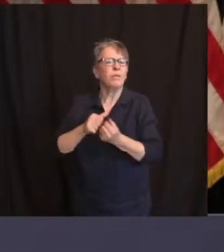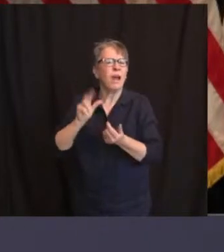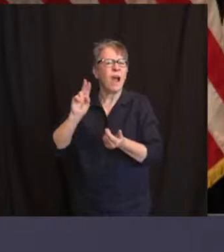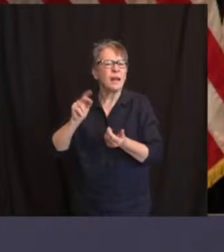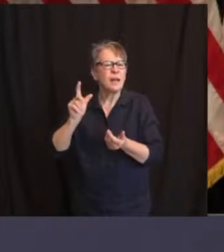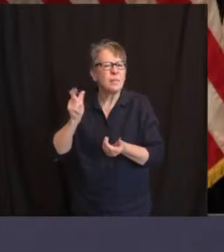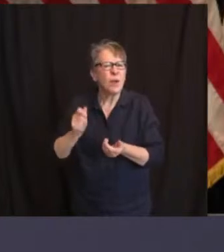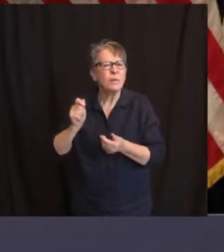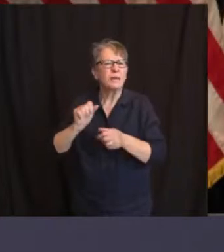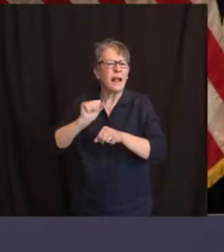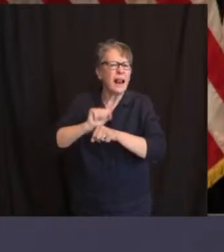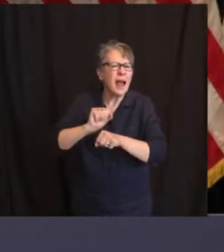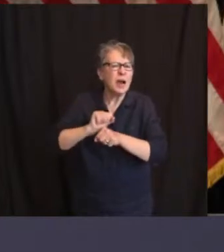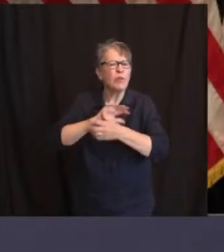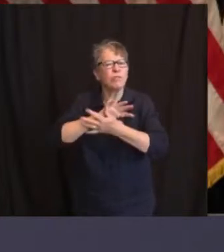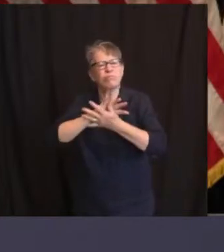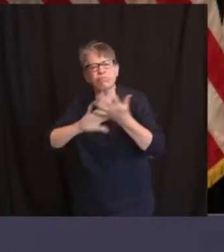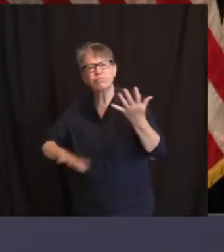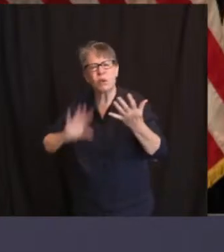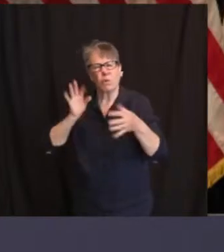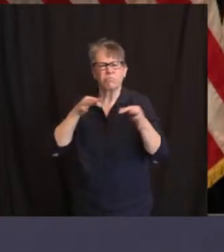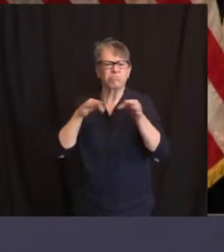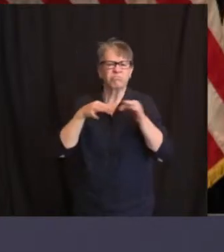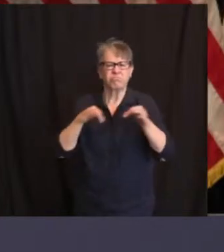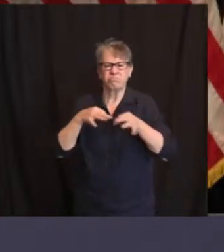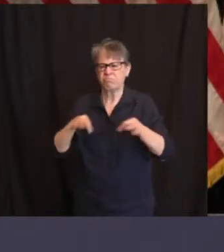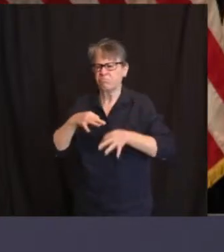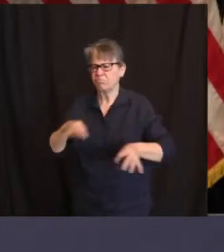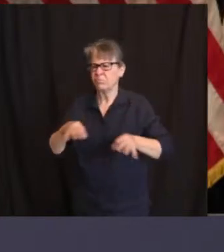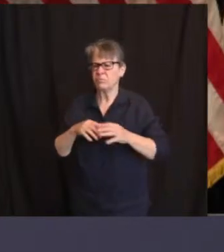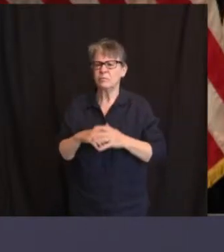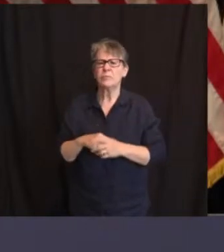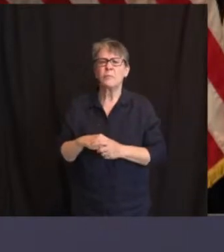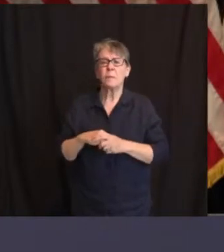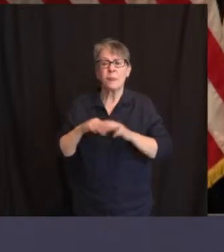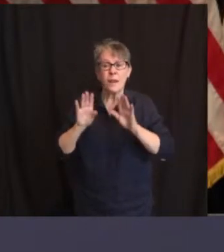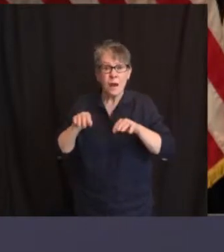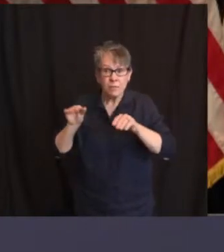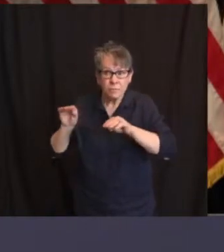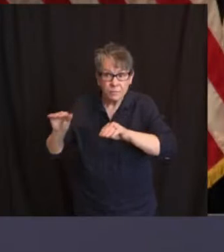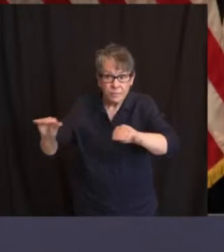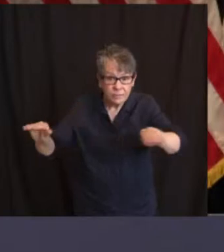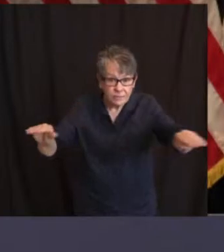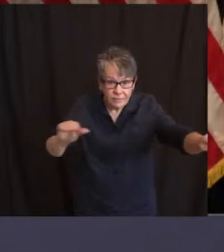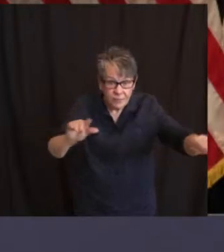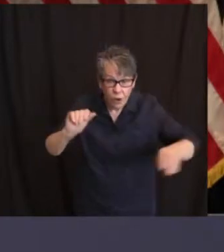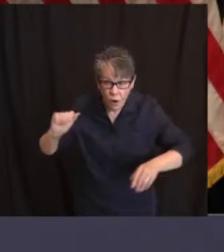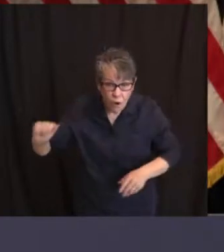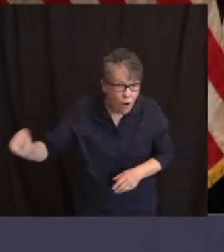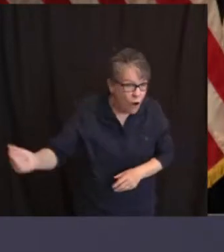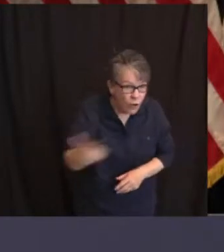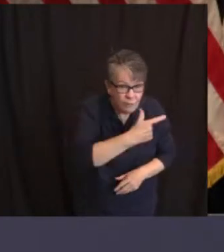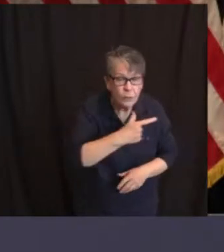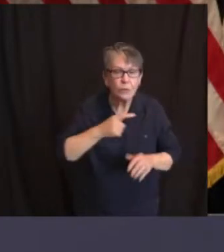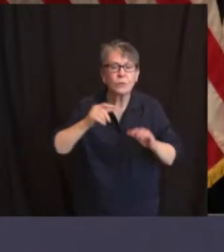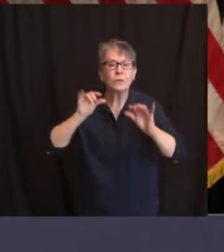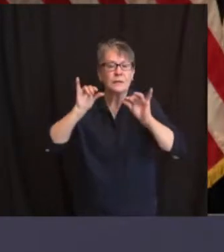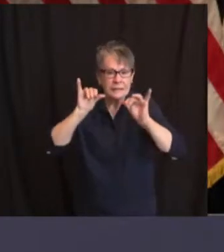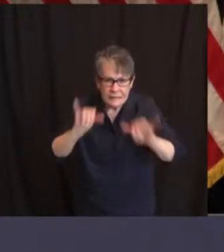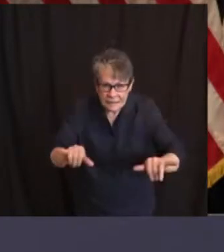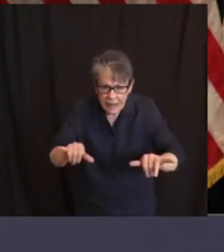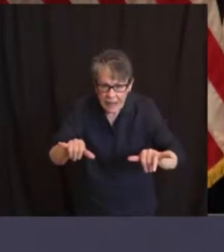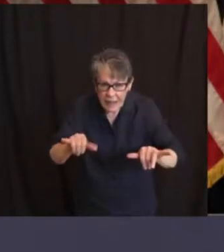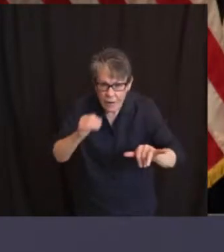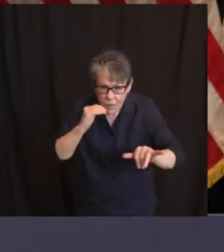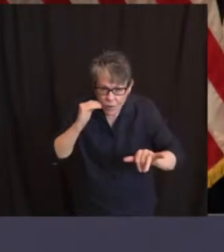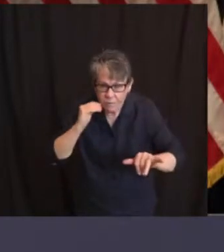While we're not out of the woods, we have made an enormous amount of progress. There's no state that's made the progress that we have, and that's because of you